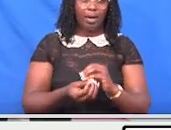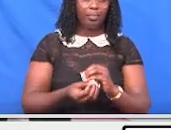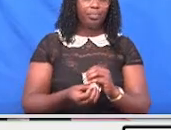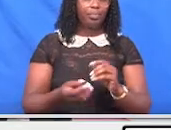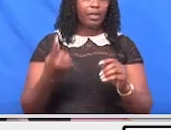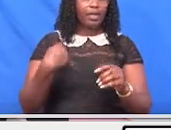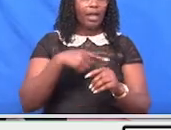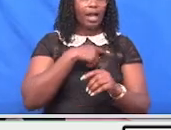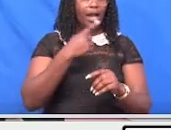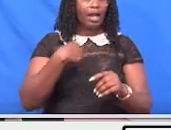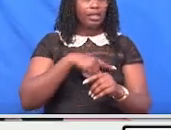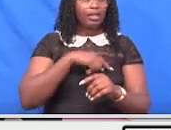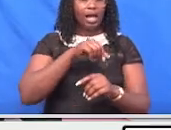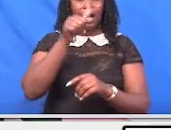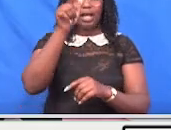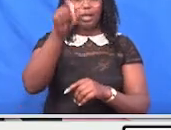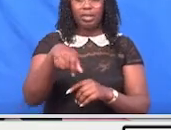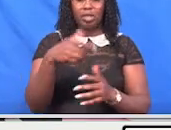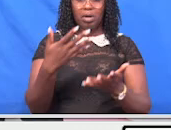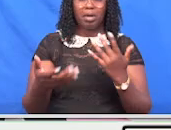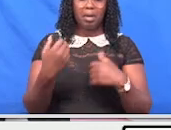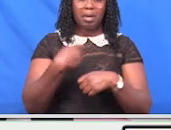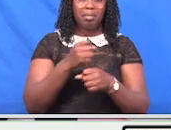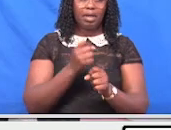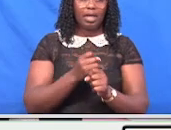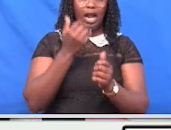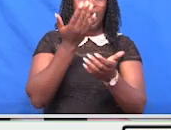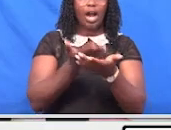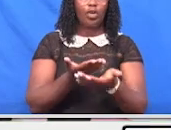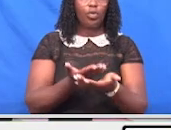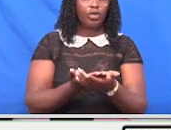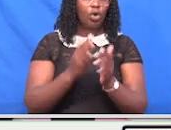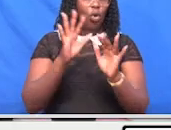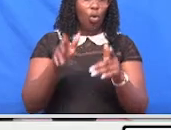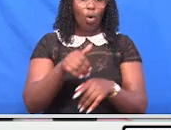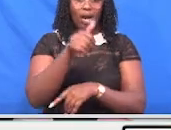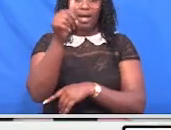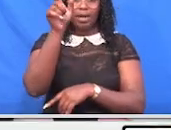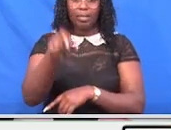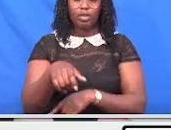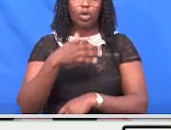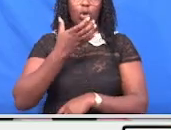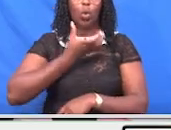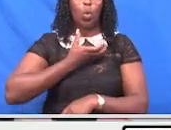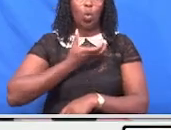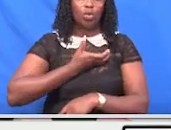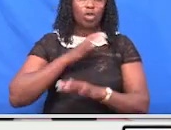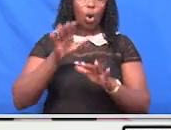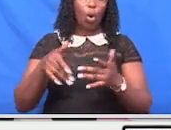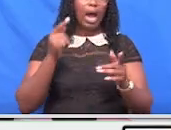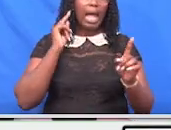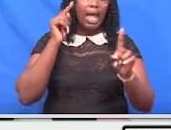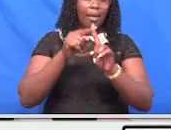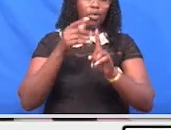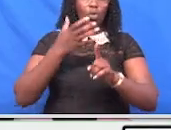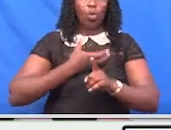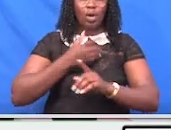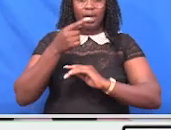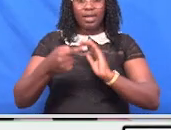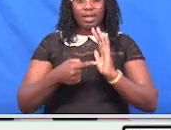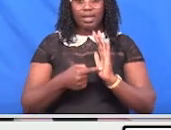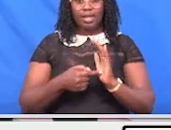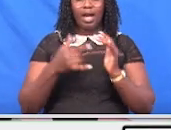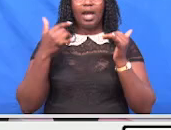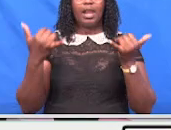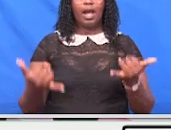us, someone else could be making the request, but someone else is looking to own the mark. So the trademark, as we